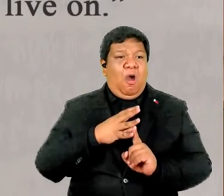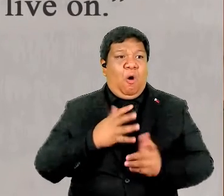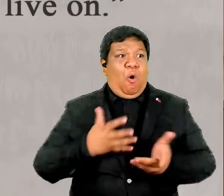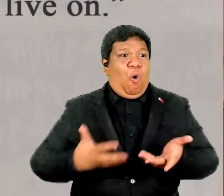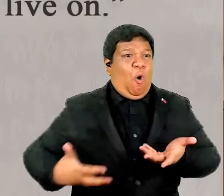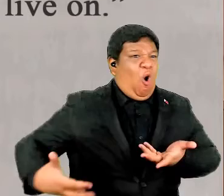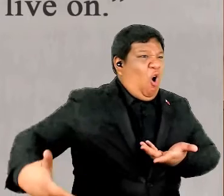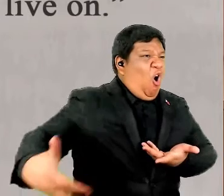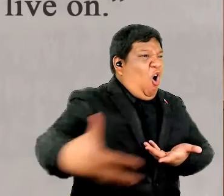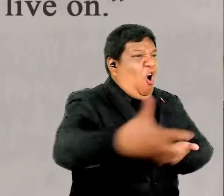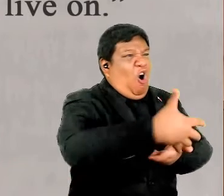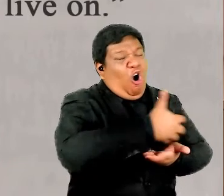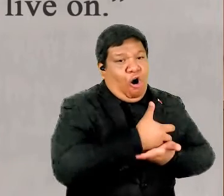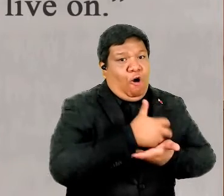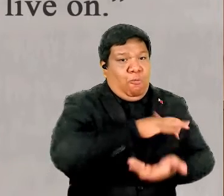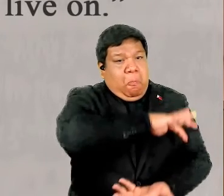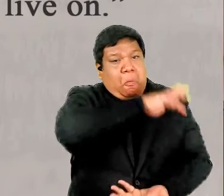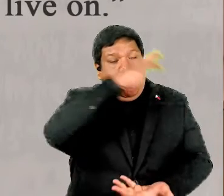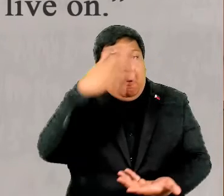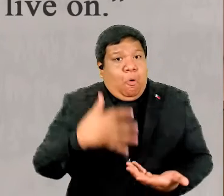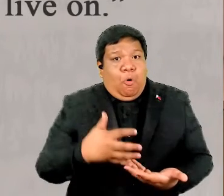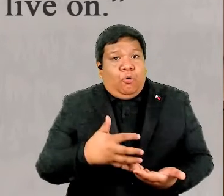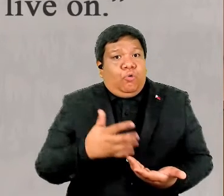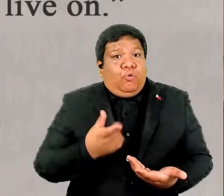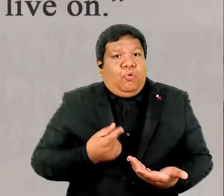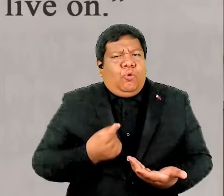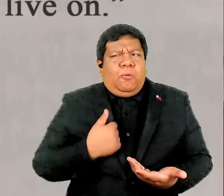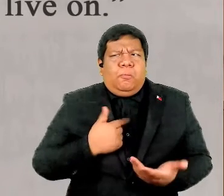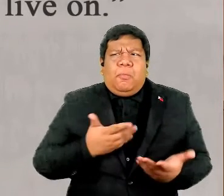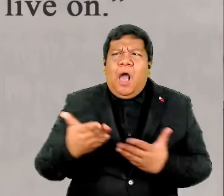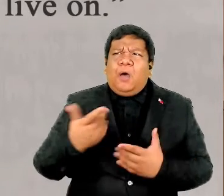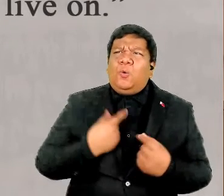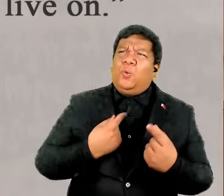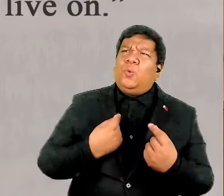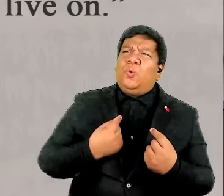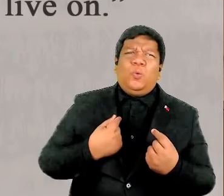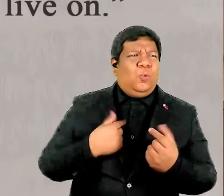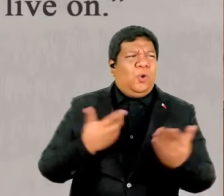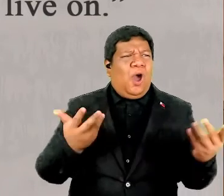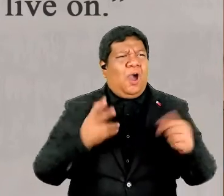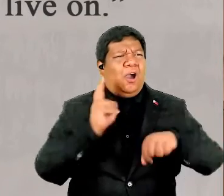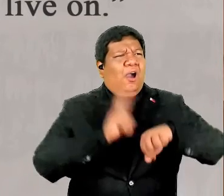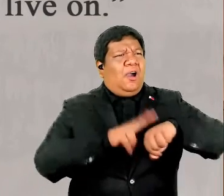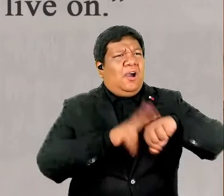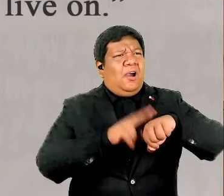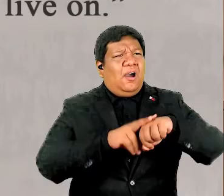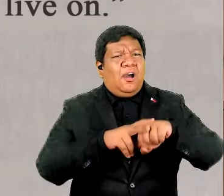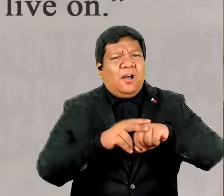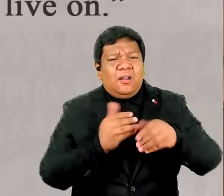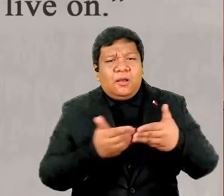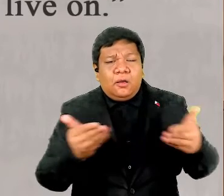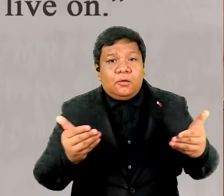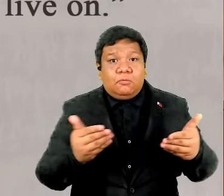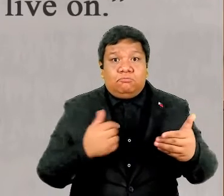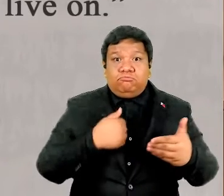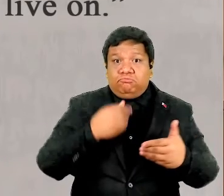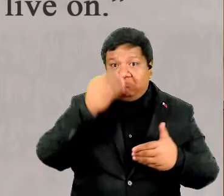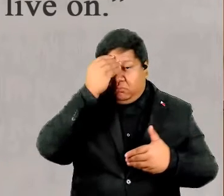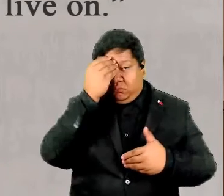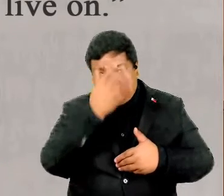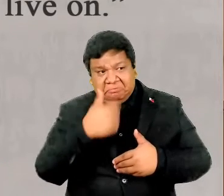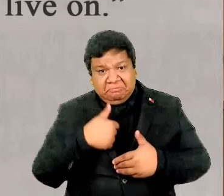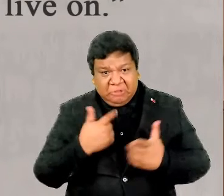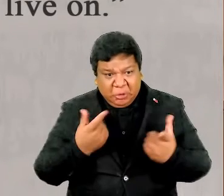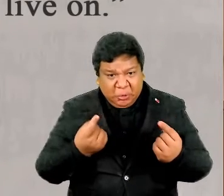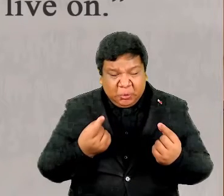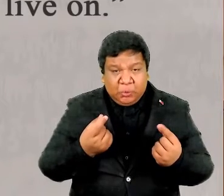abundant harvest, what he did was to plan. He said, "What should I do? I have no place to store my crops." Then he said,